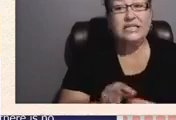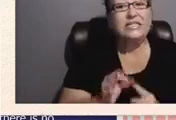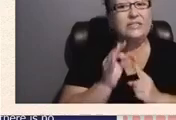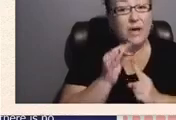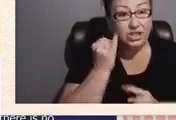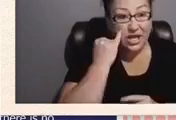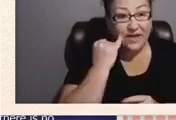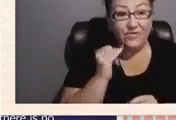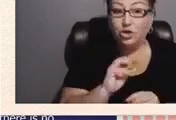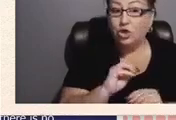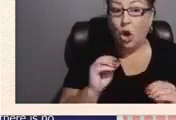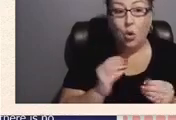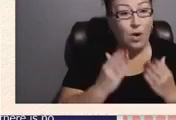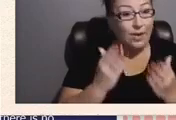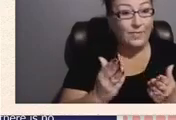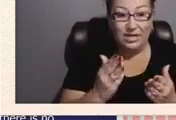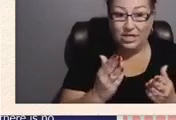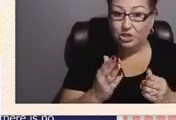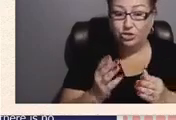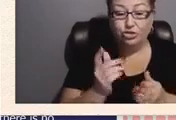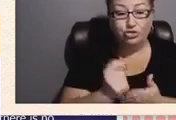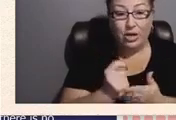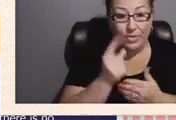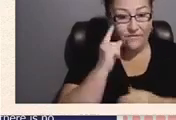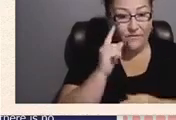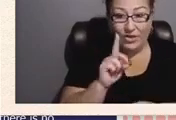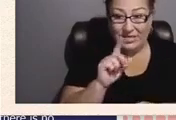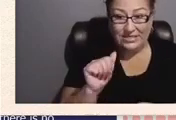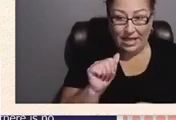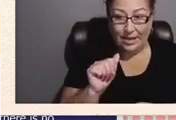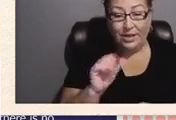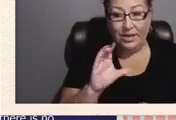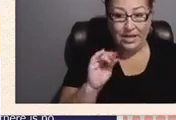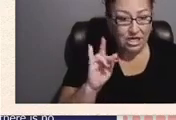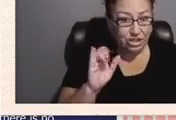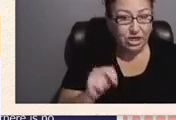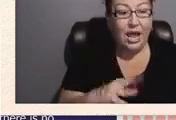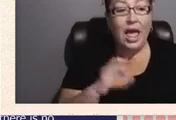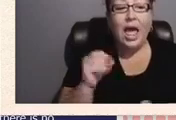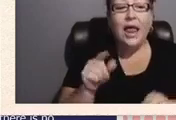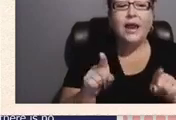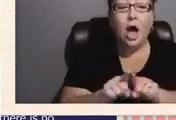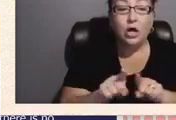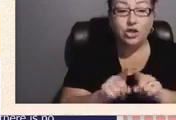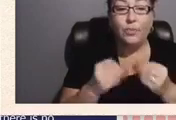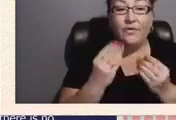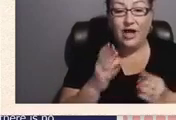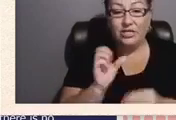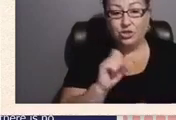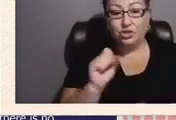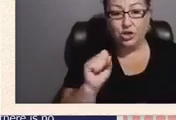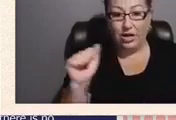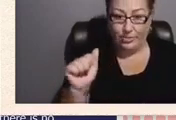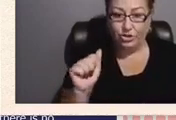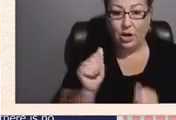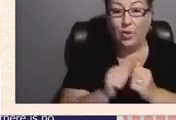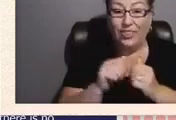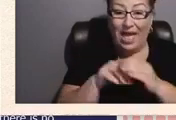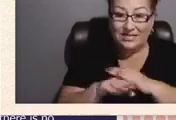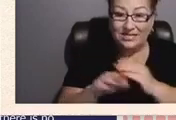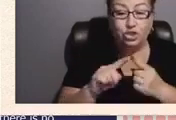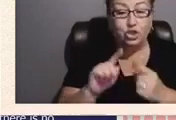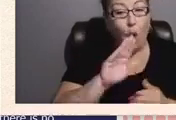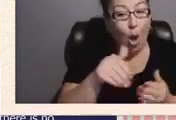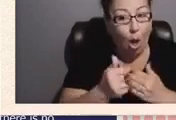no recommended treatment for the disabling condition, and provide Social Security Administration with access to all